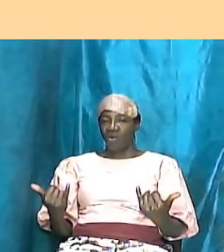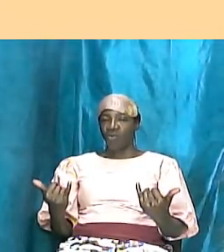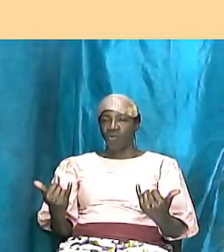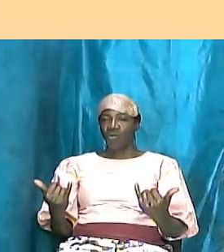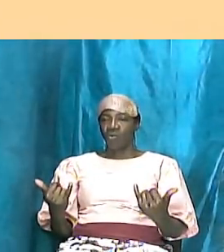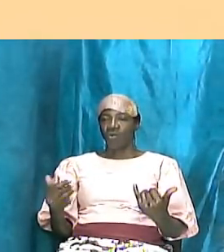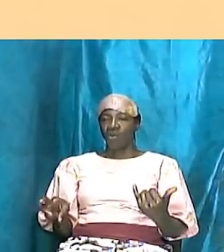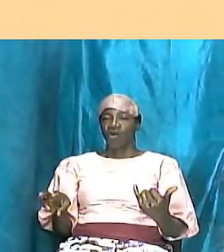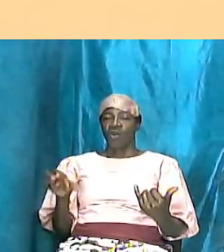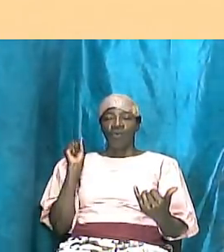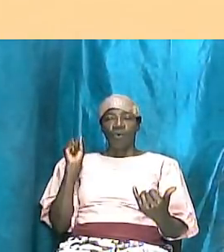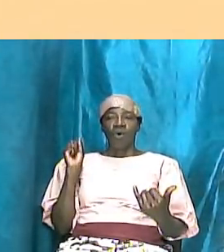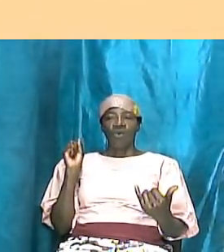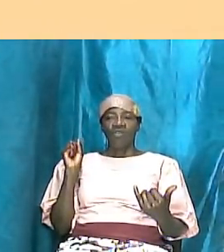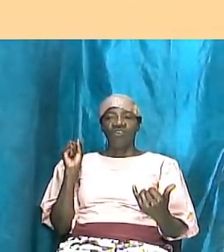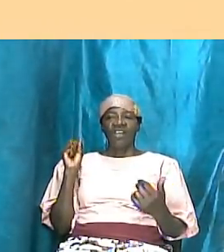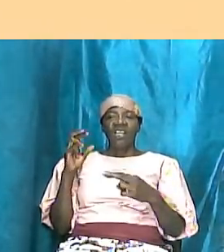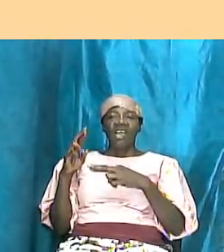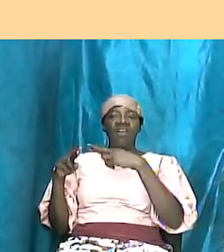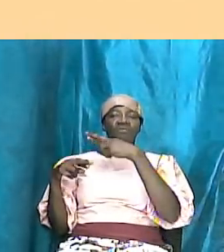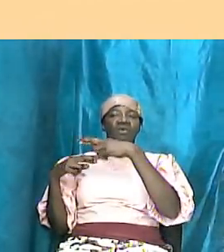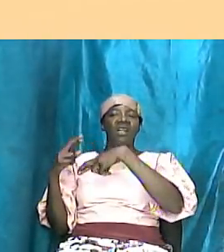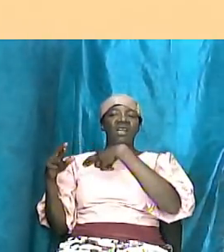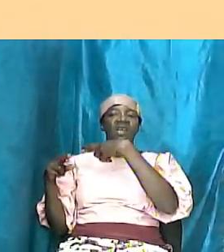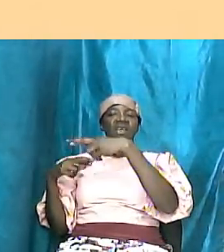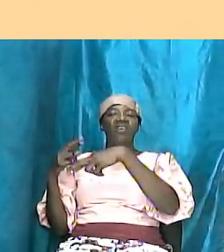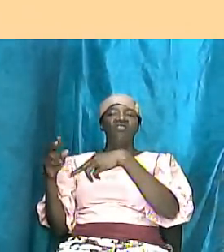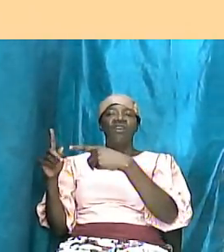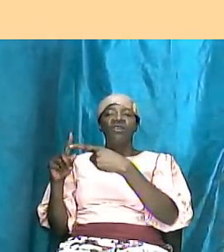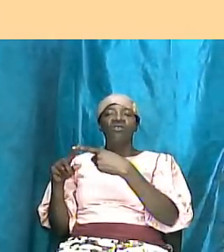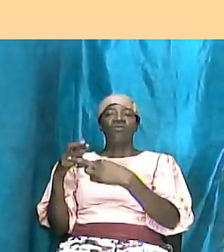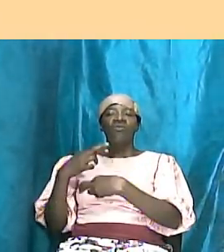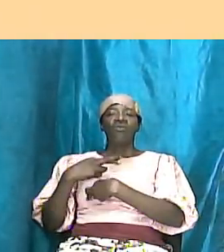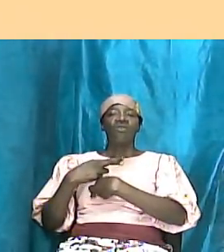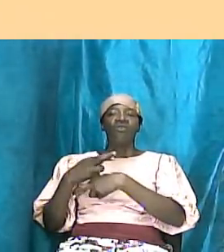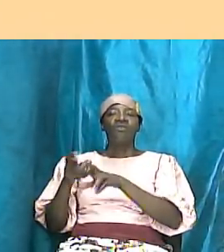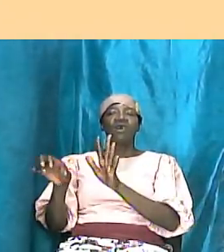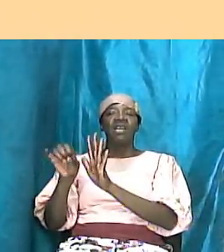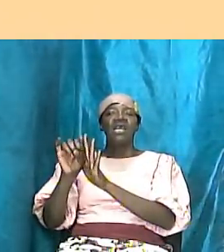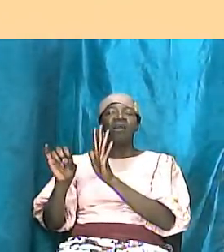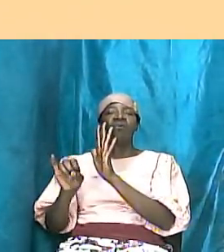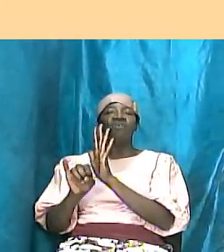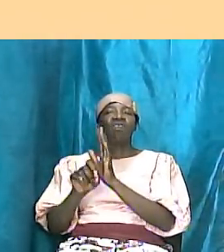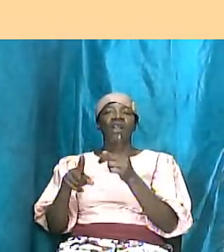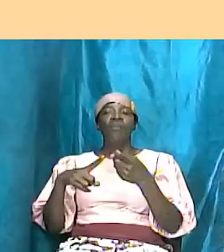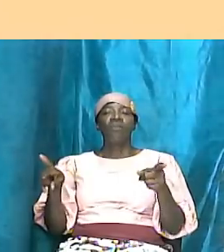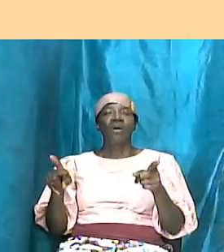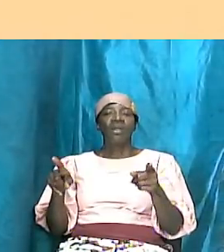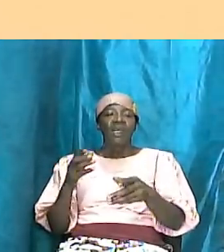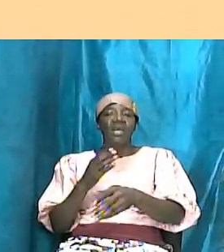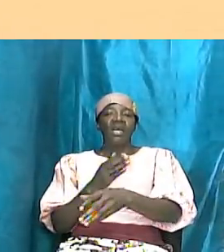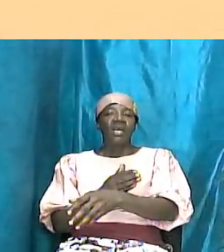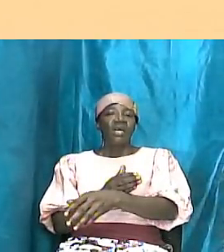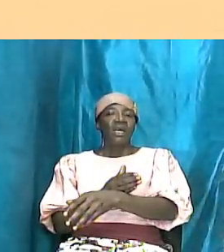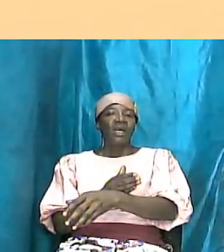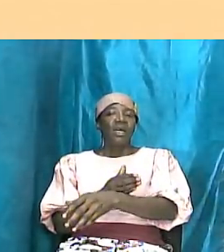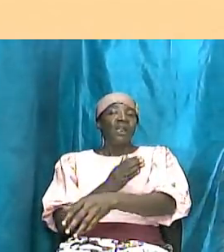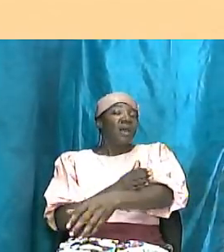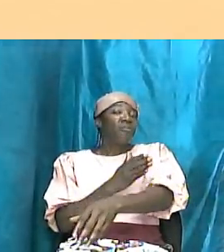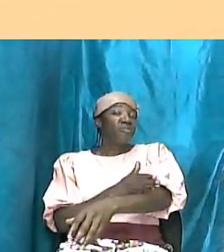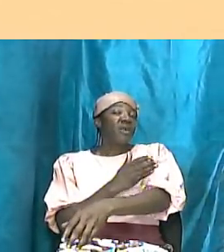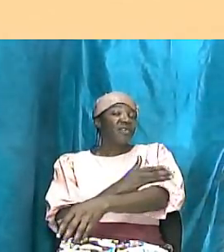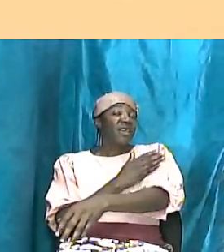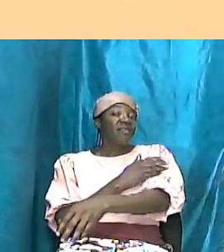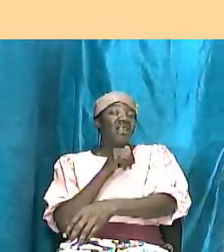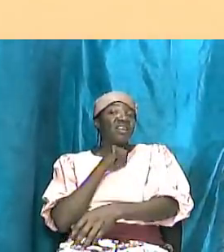sisters, was in relation to redemption. But their process, their redemption process was